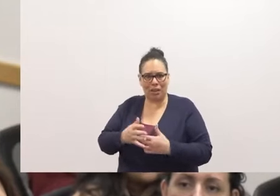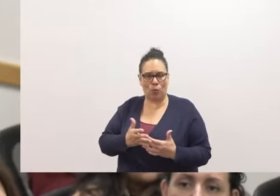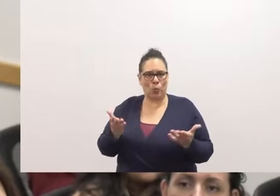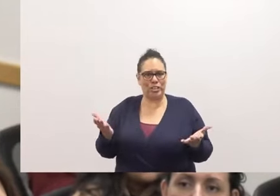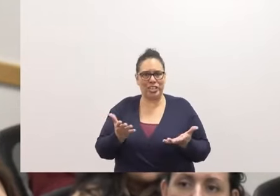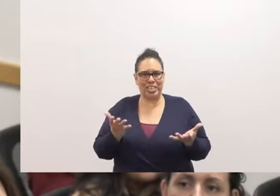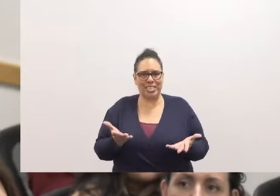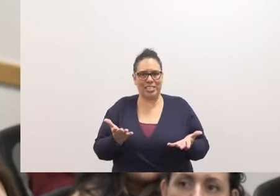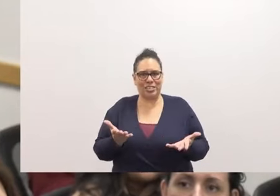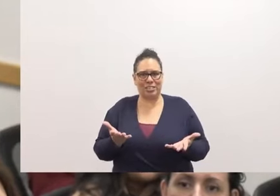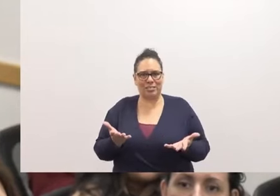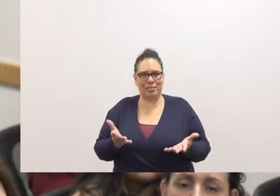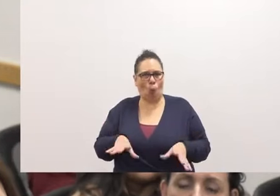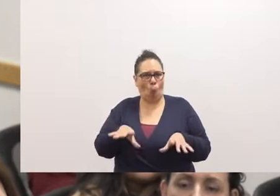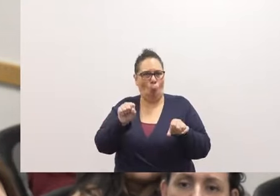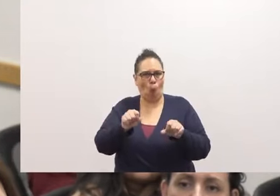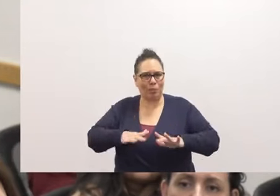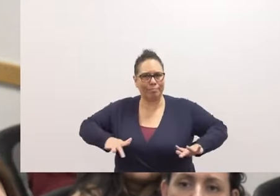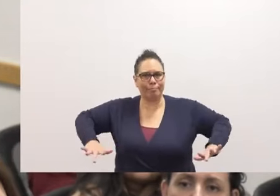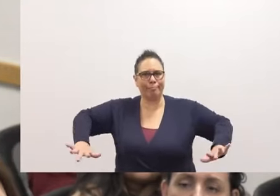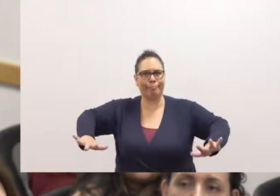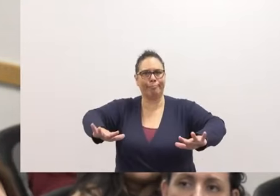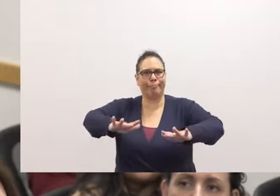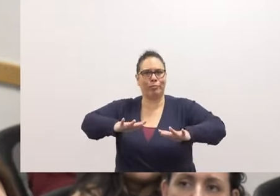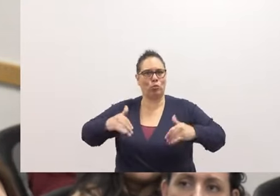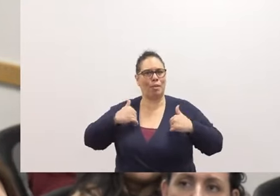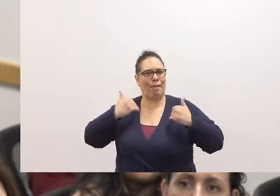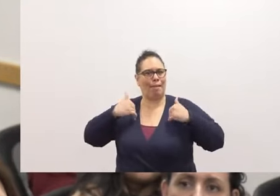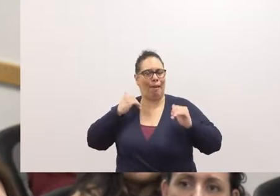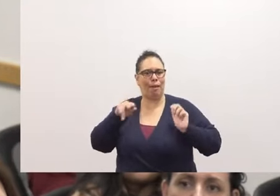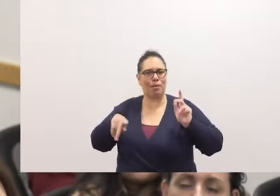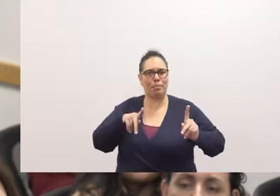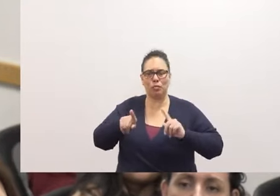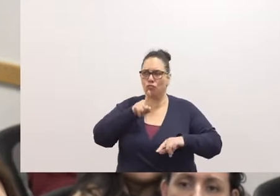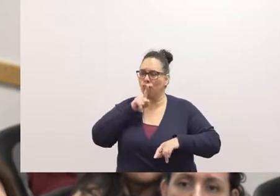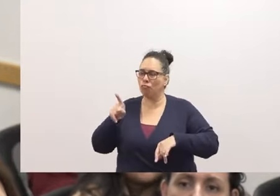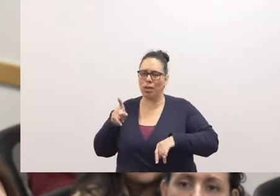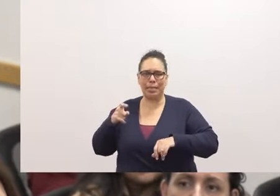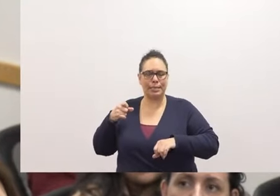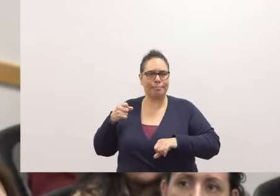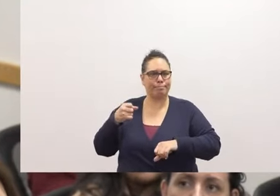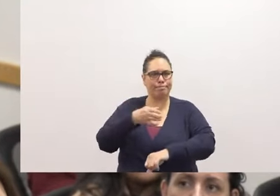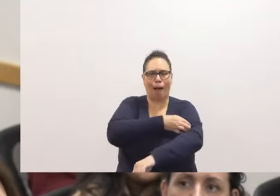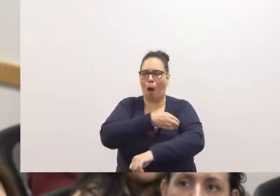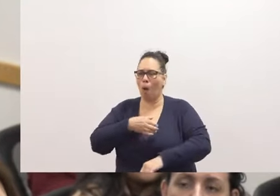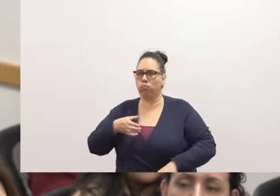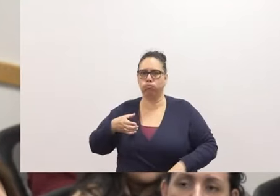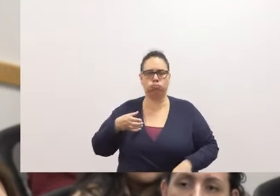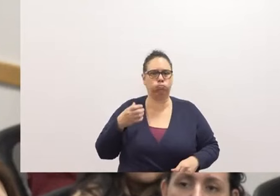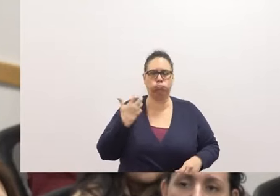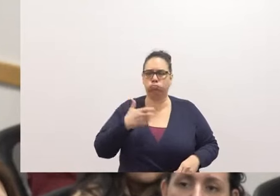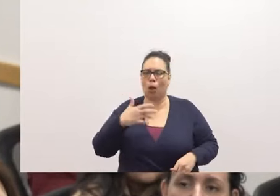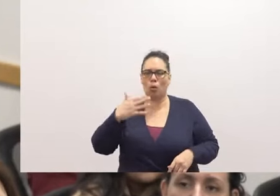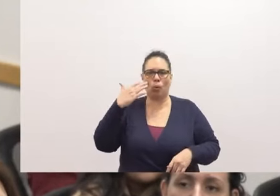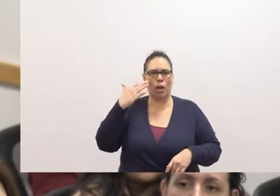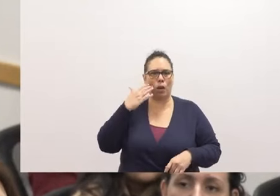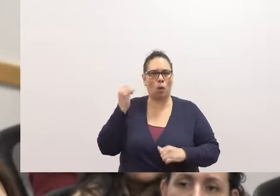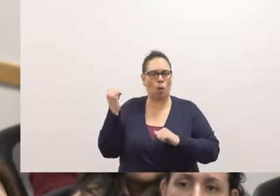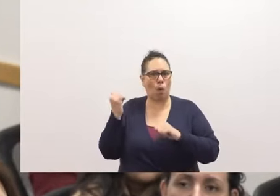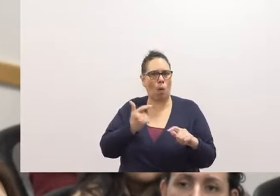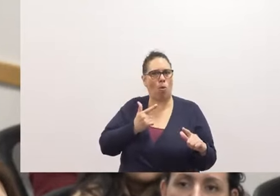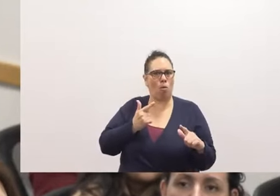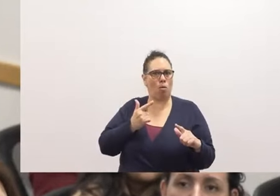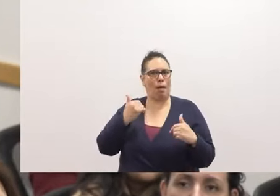here to hold the ground so that these young folks can really tap into that power that we know they're all have